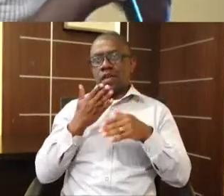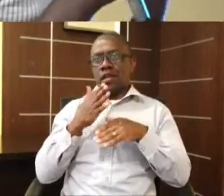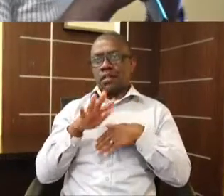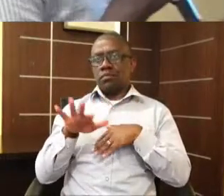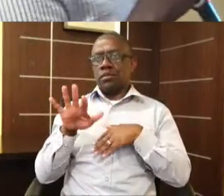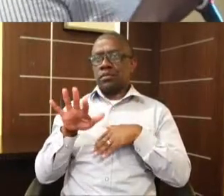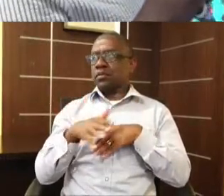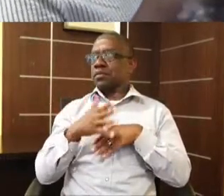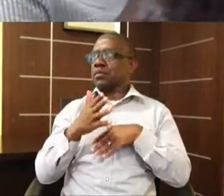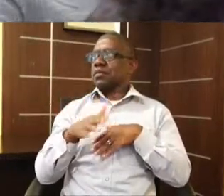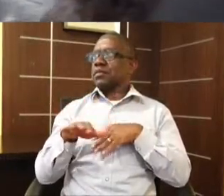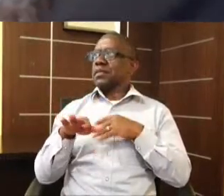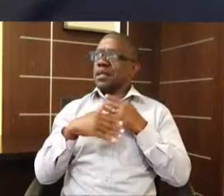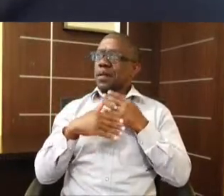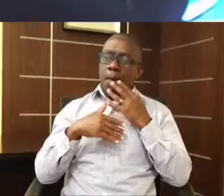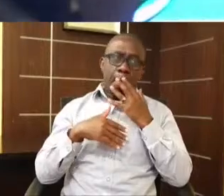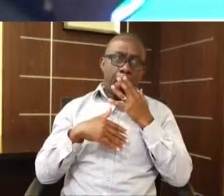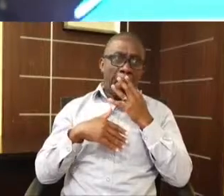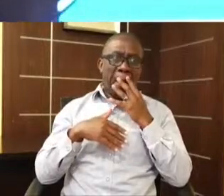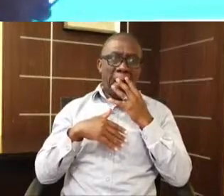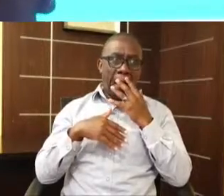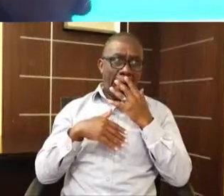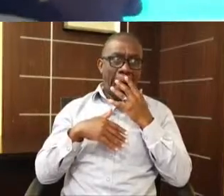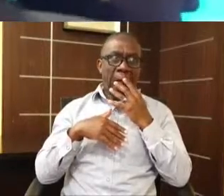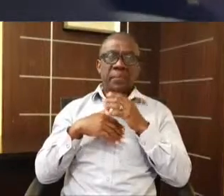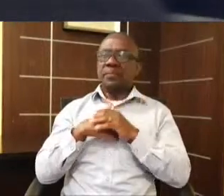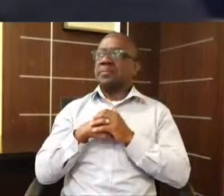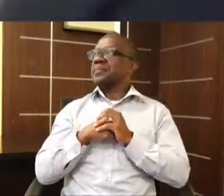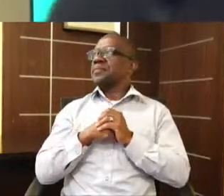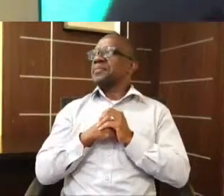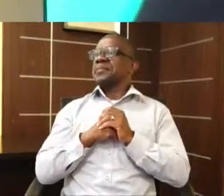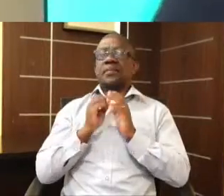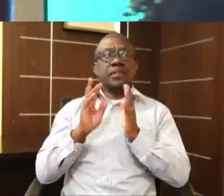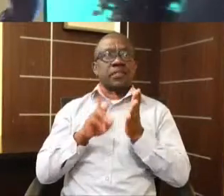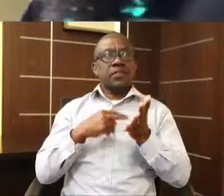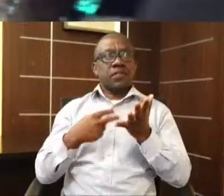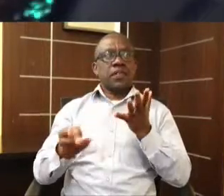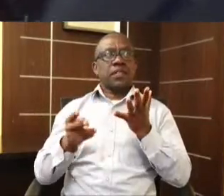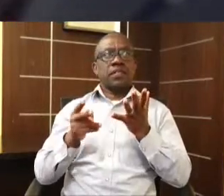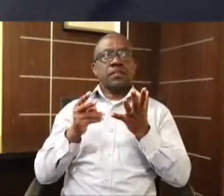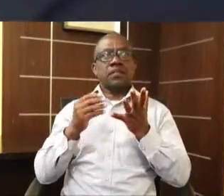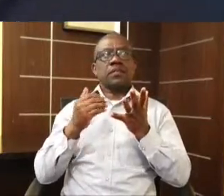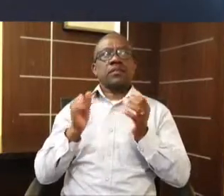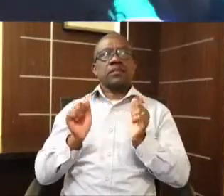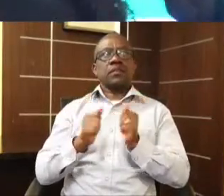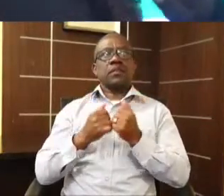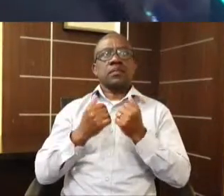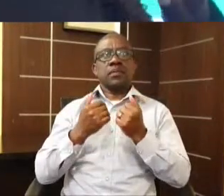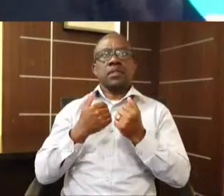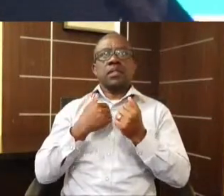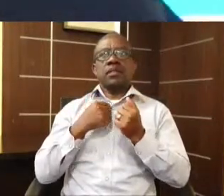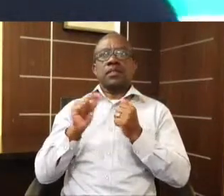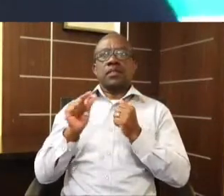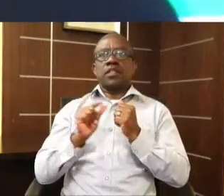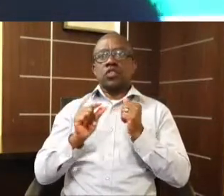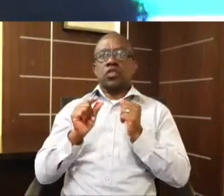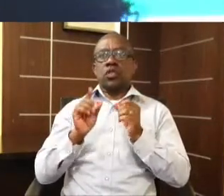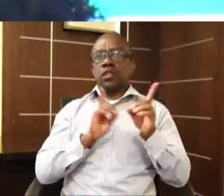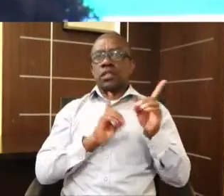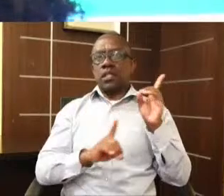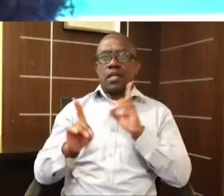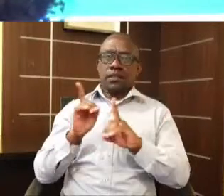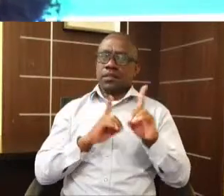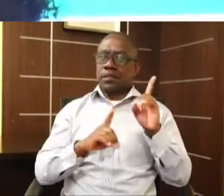So you have to keep the rhythm. And if you fail, you'll do a very short dance of your choice, that